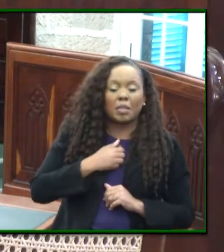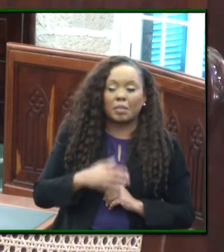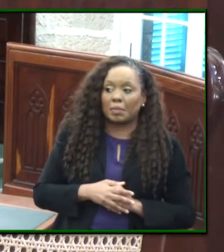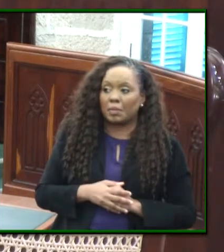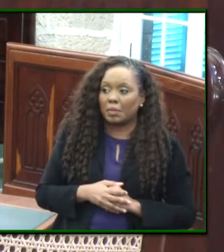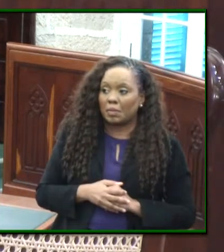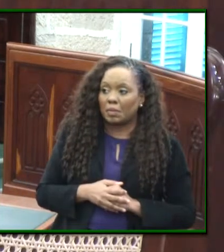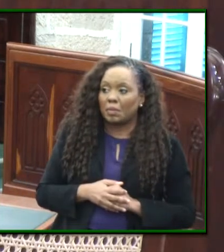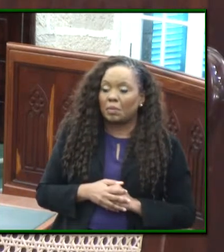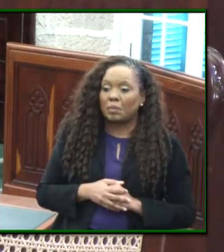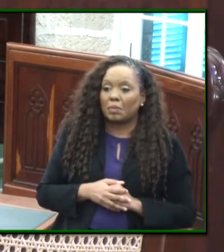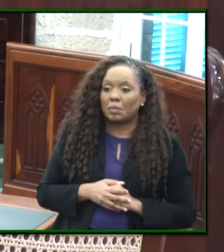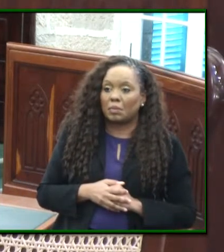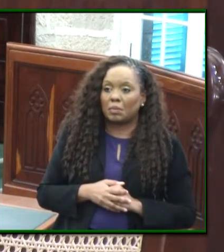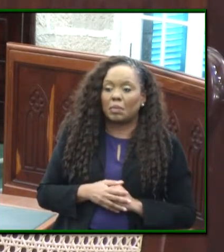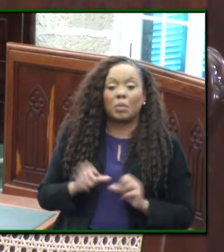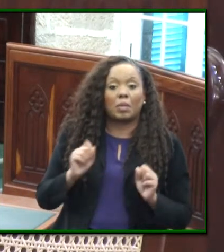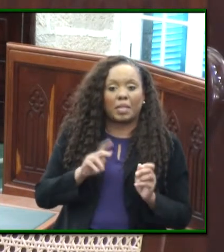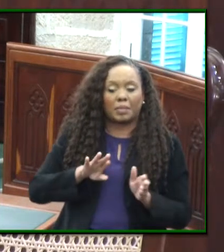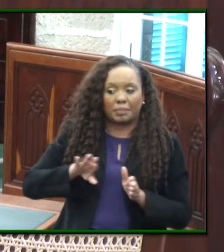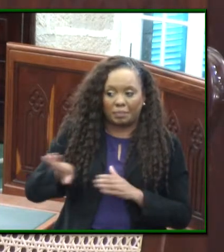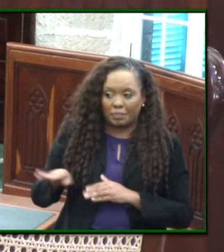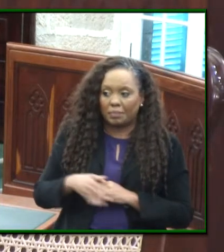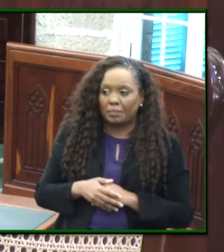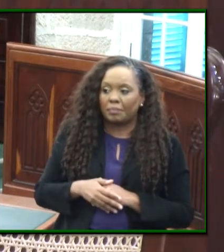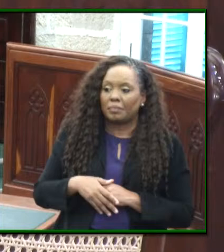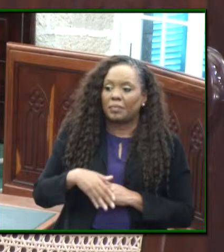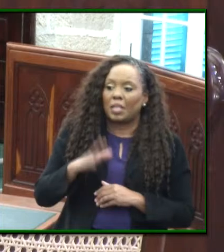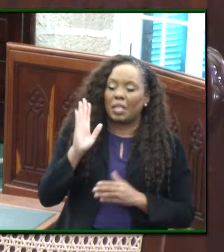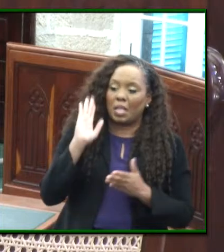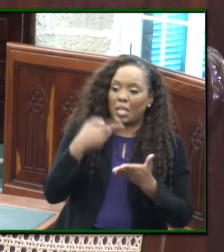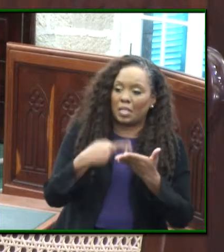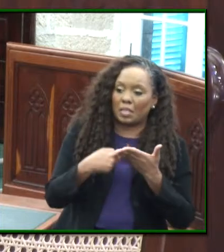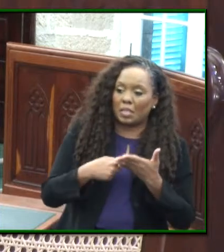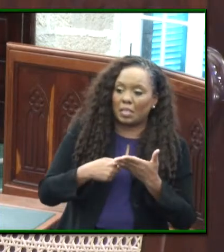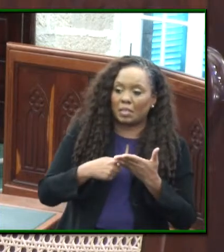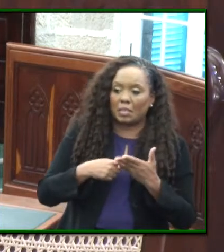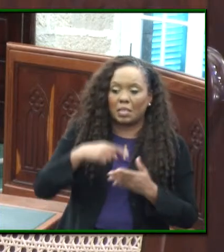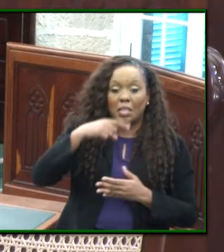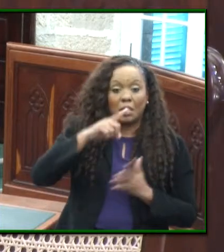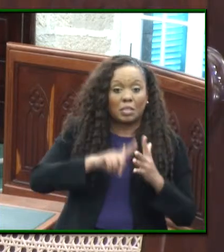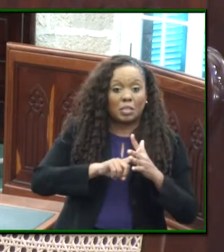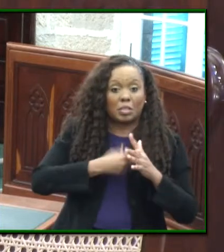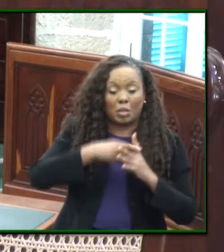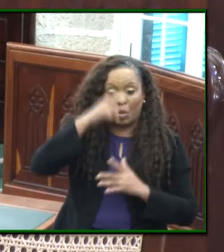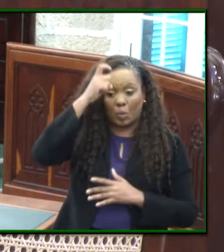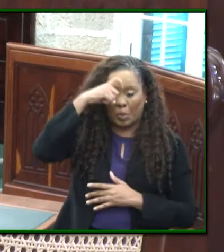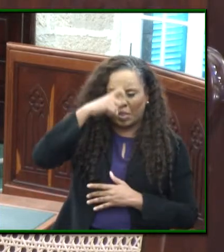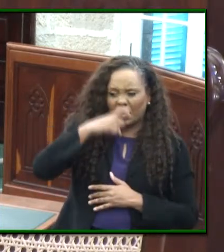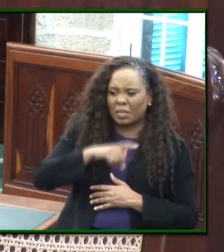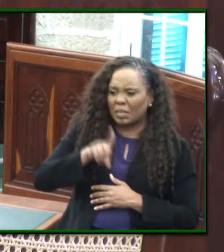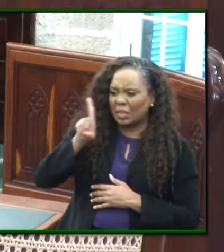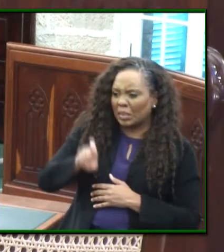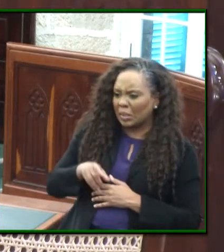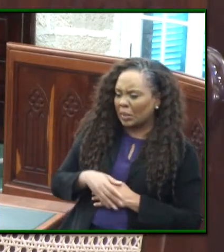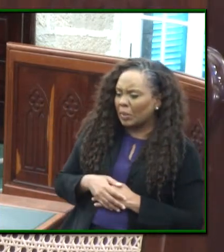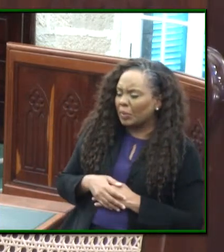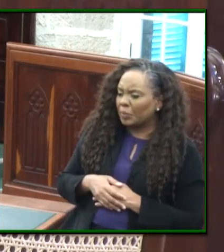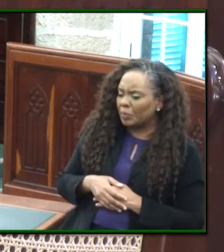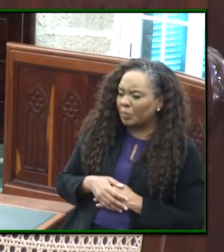Well, let us deal with Startwise. And let me ask you whether